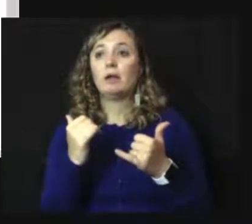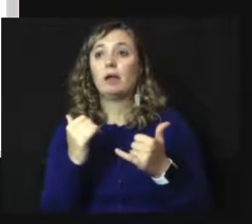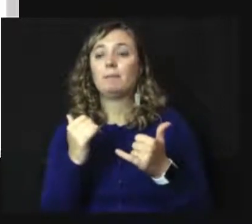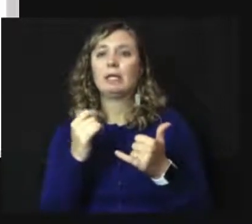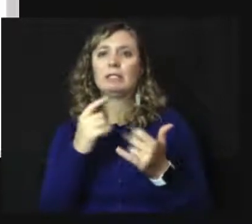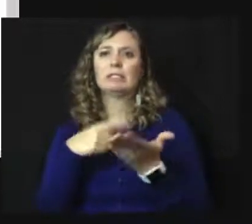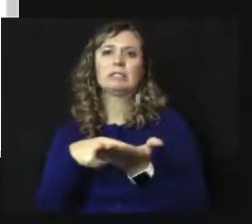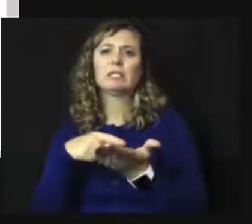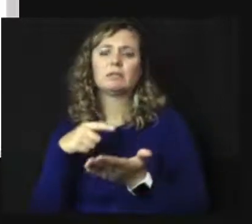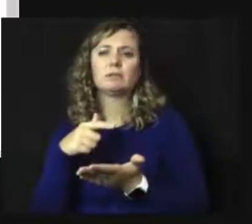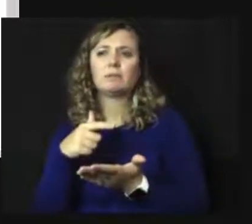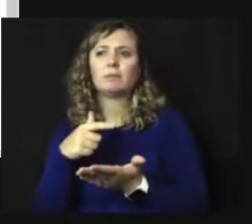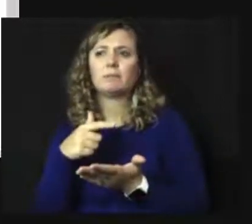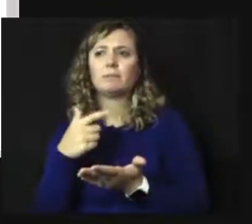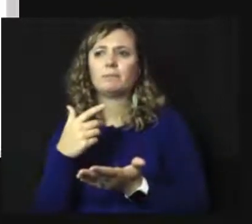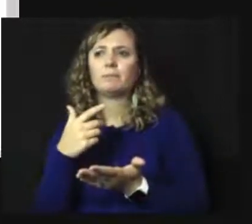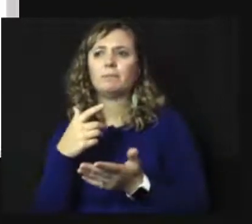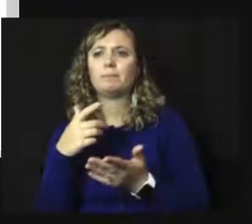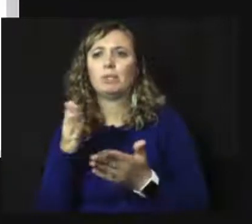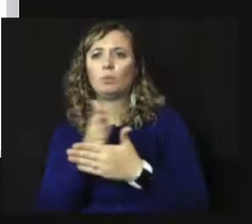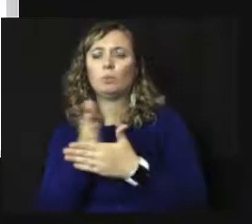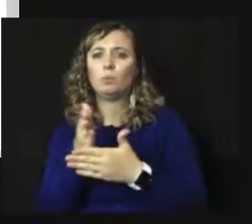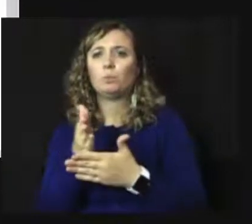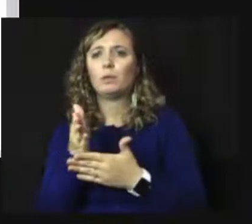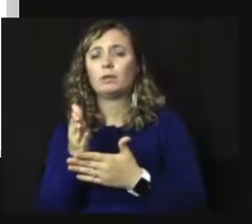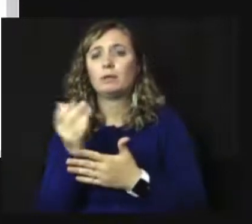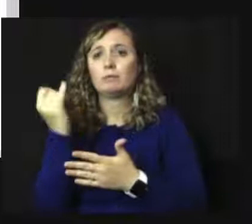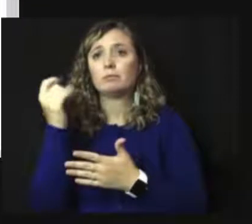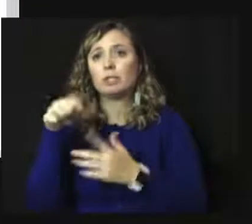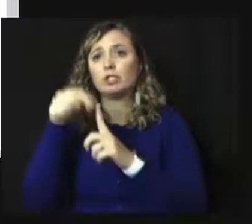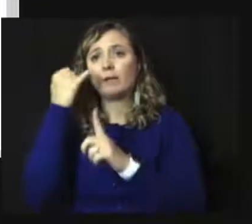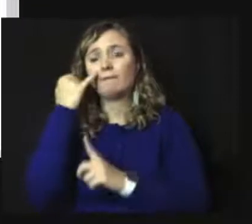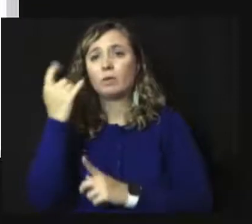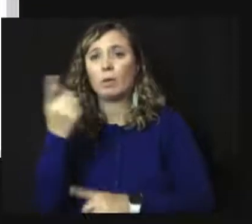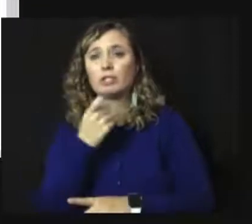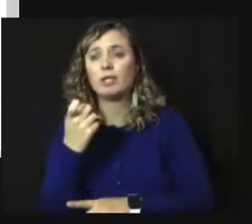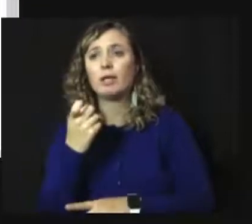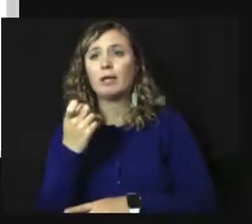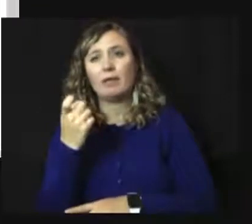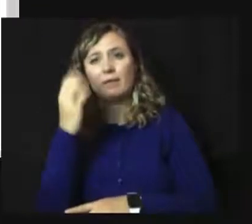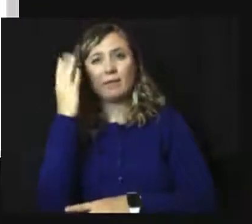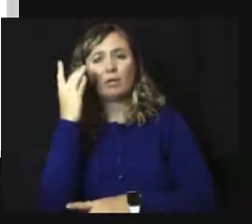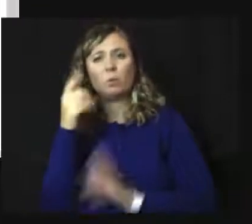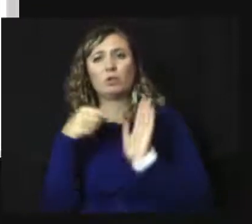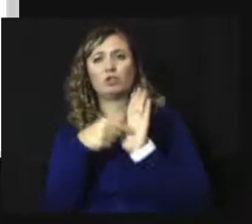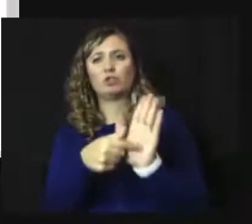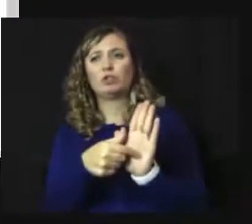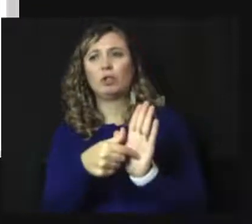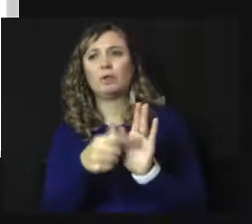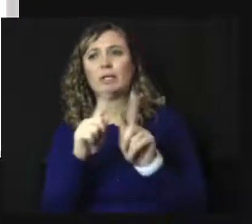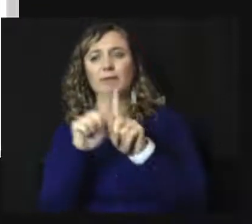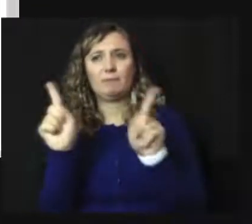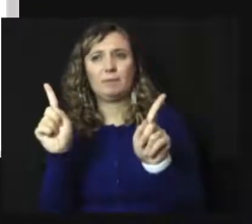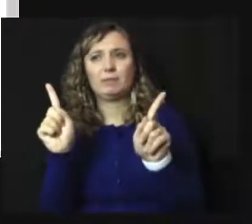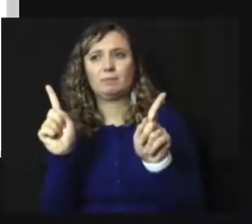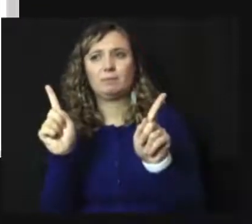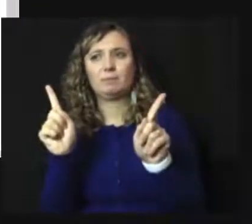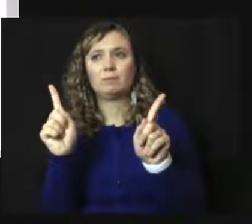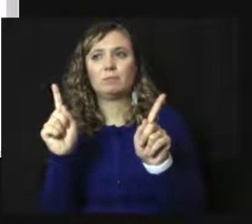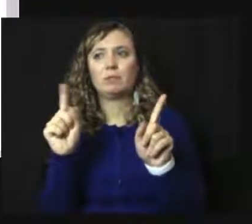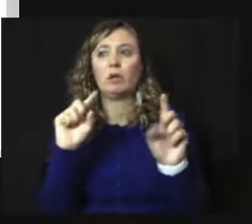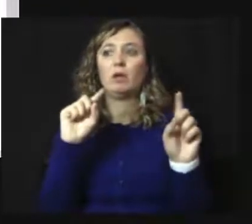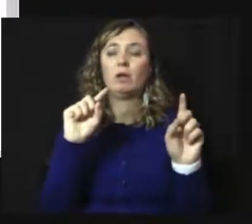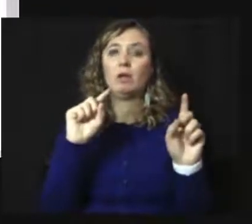we can pause after these clips as well. But that will show, I think, some of the differences between in